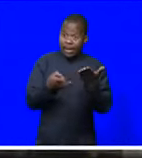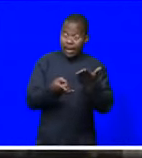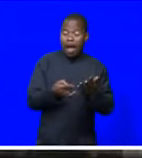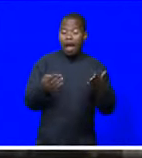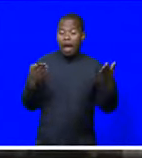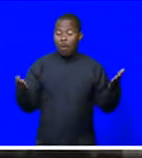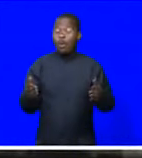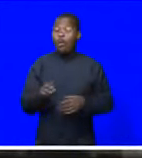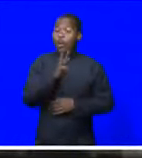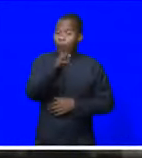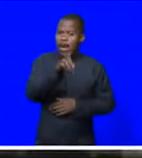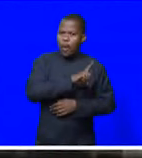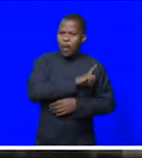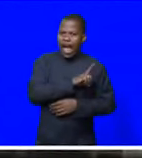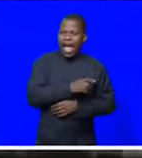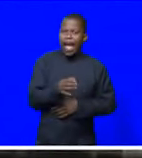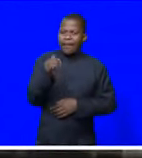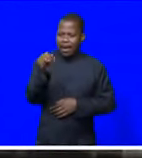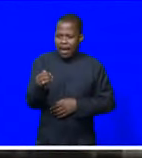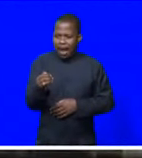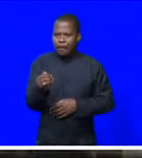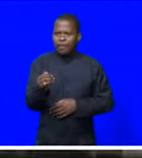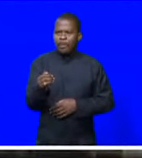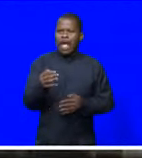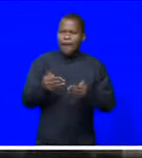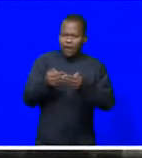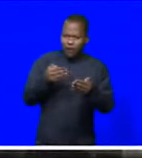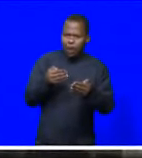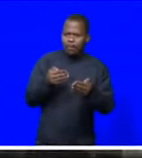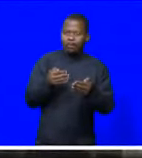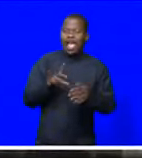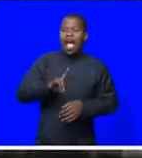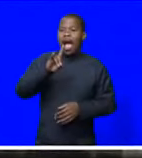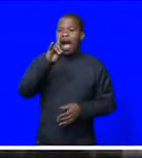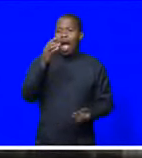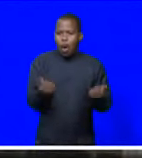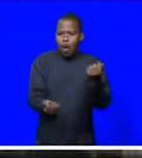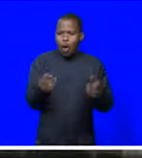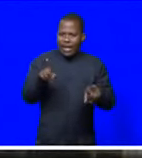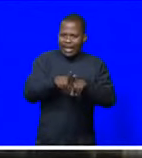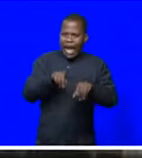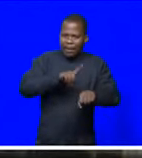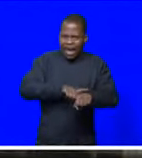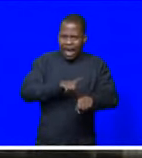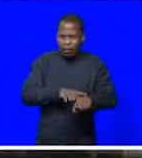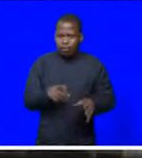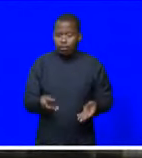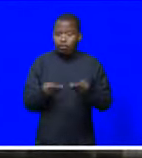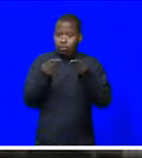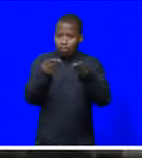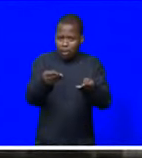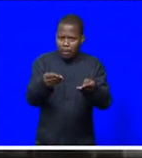ekutheneni emaqala labe kukhanza ukuthi afakwa kanye kanye a high court